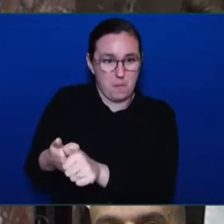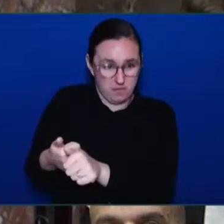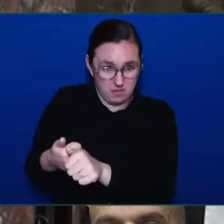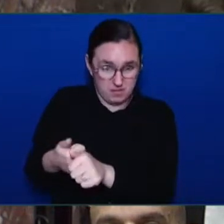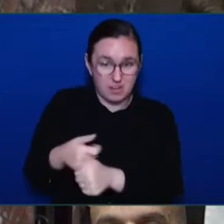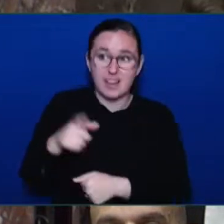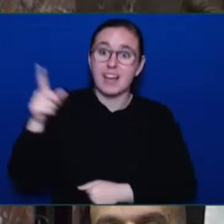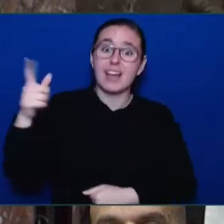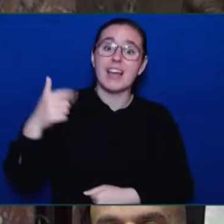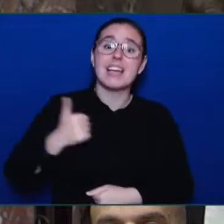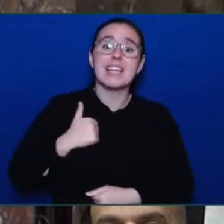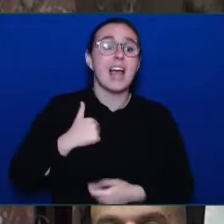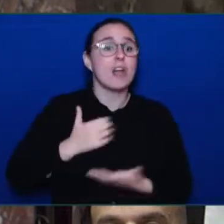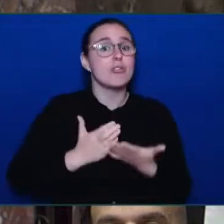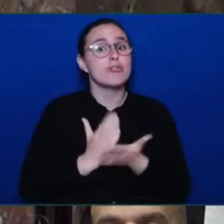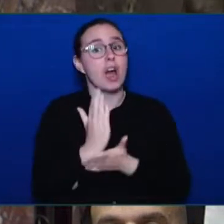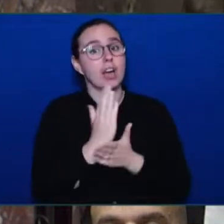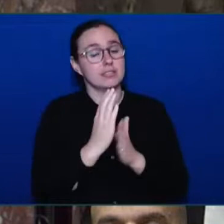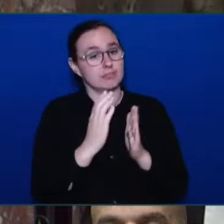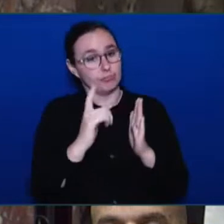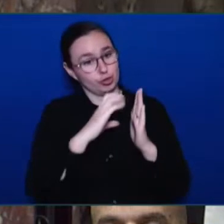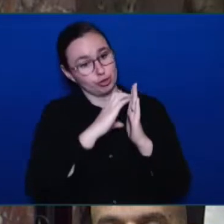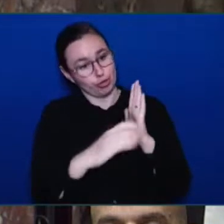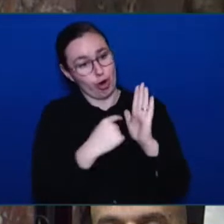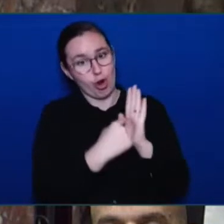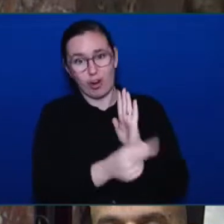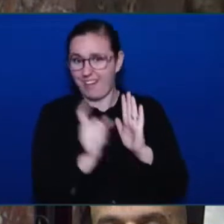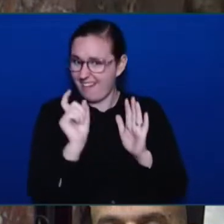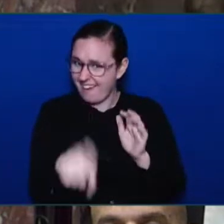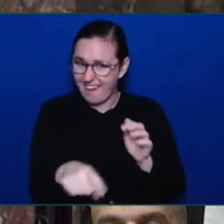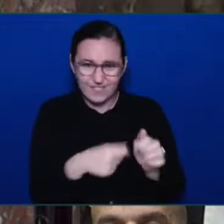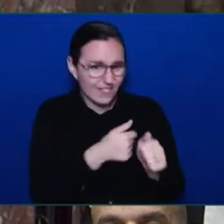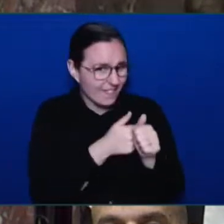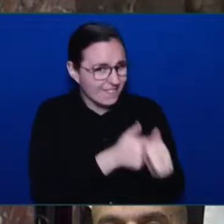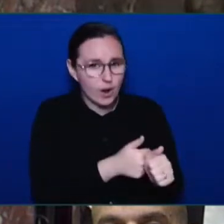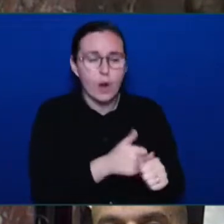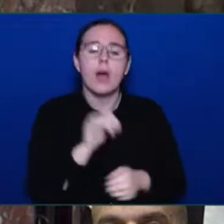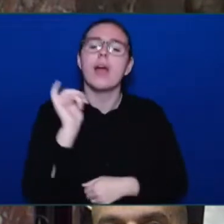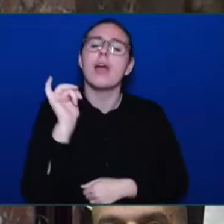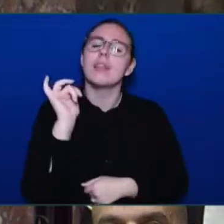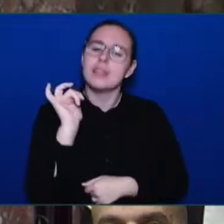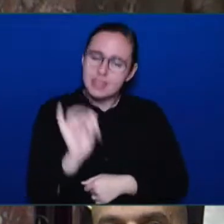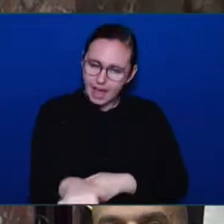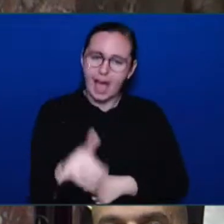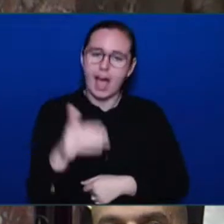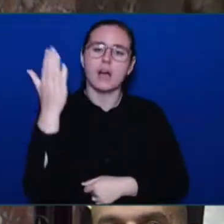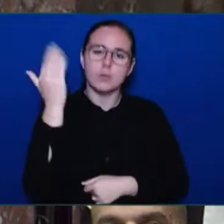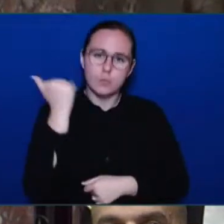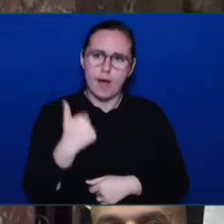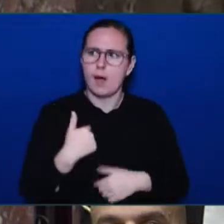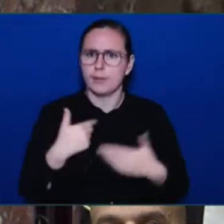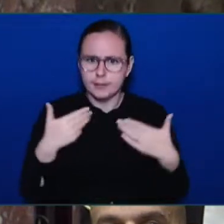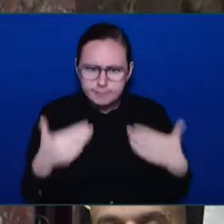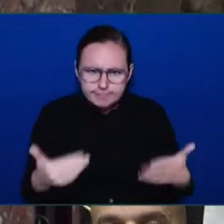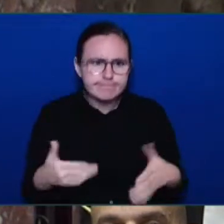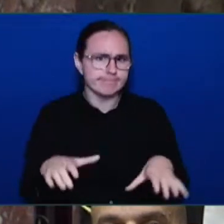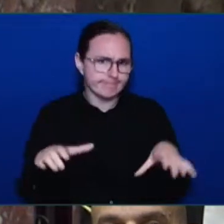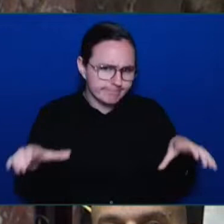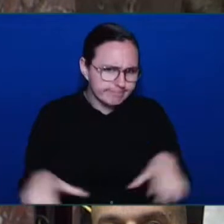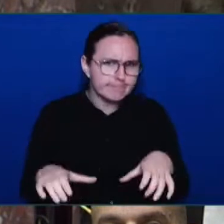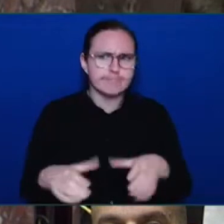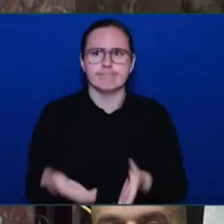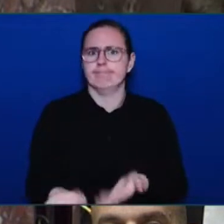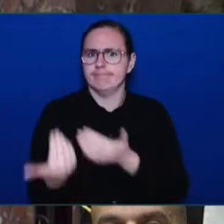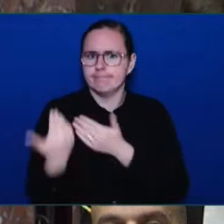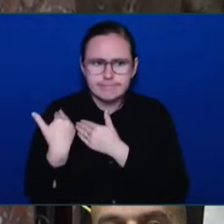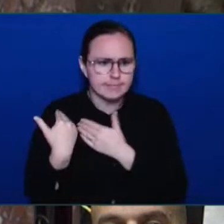to take the concrete actions we need to address the unintended consequences of the bail reform initiative. And we're going to continue at